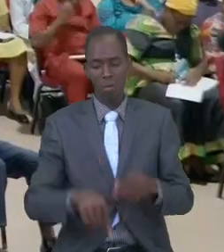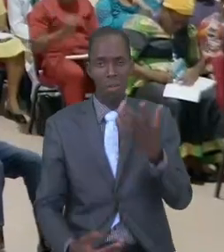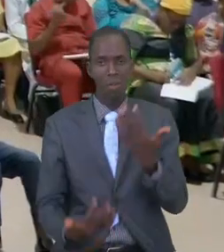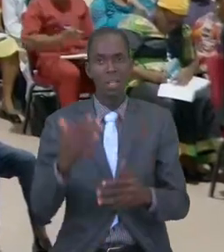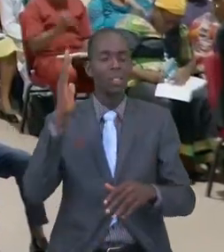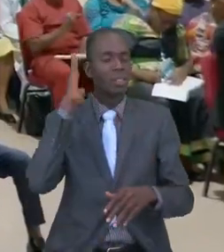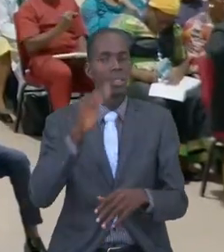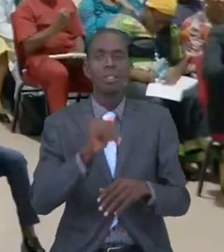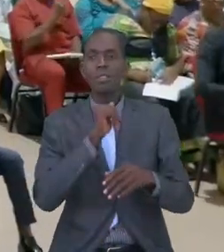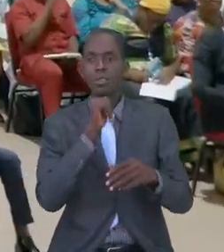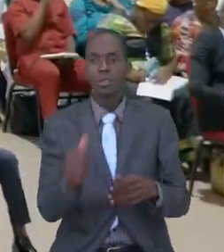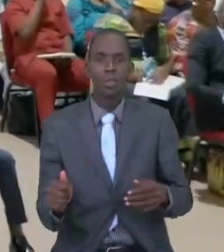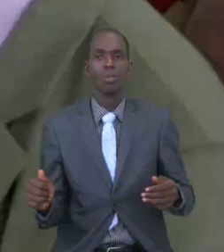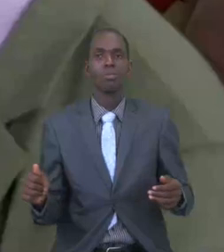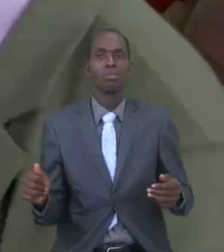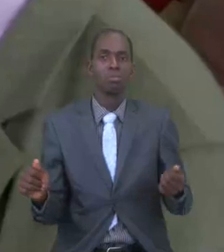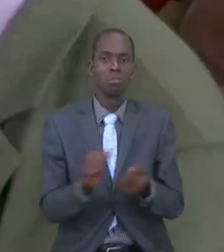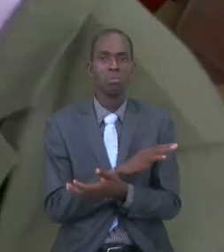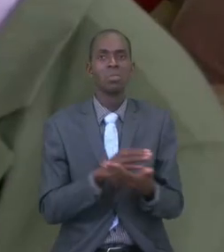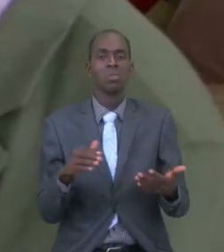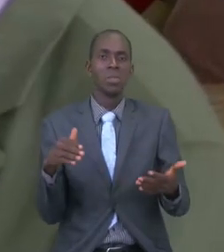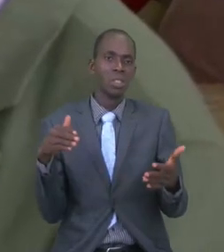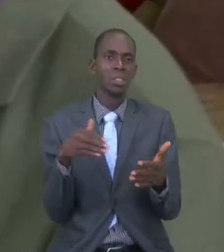not prevail against us.